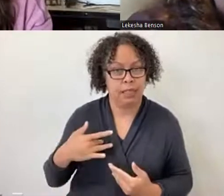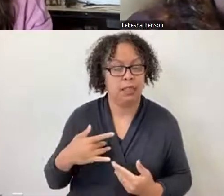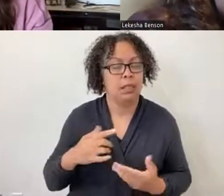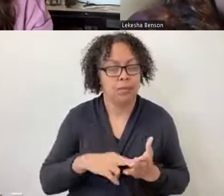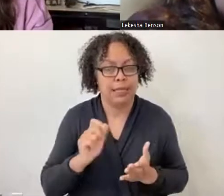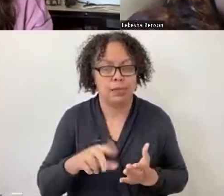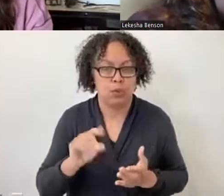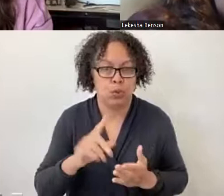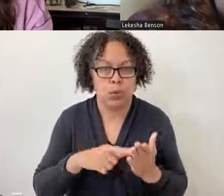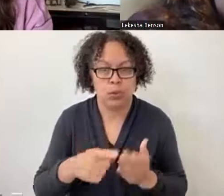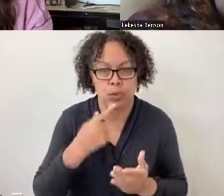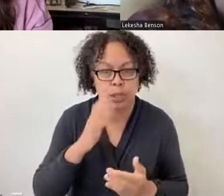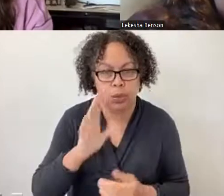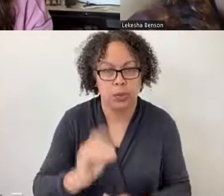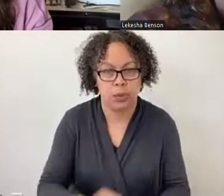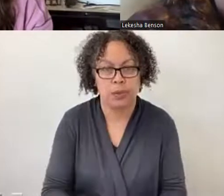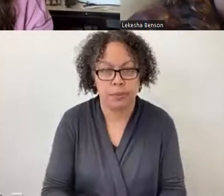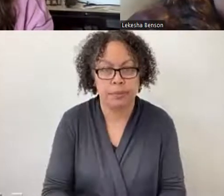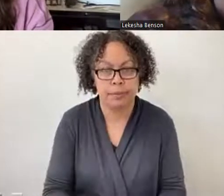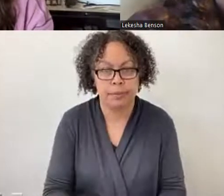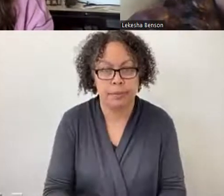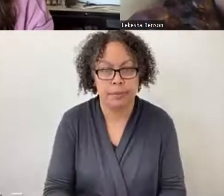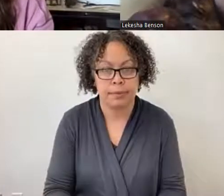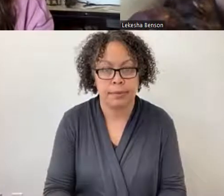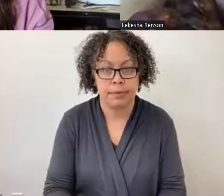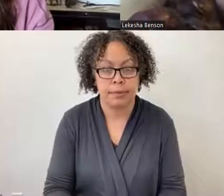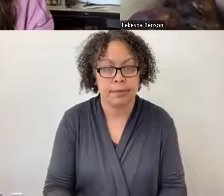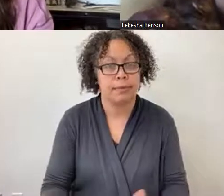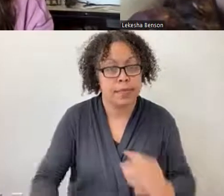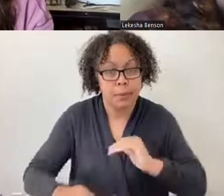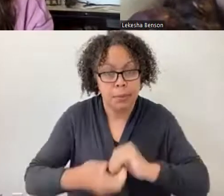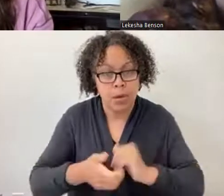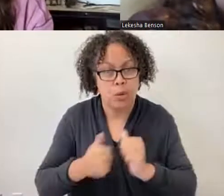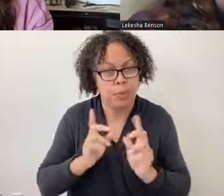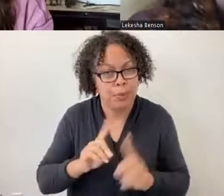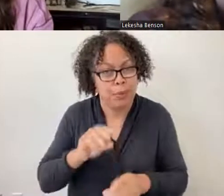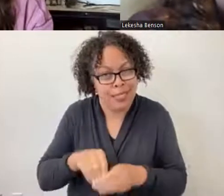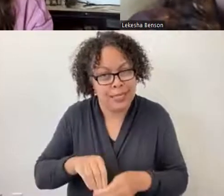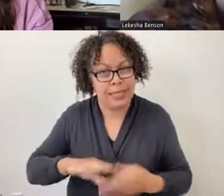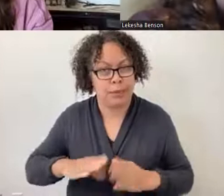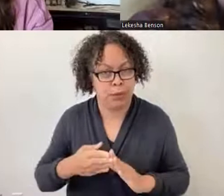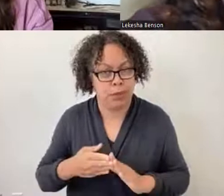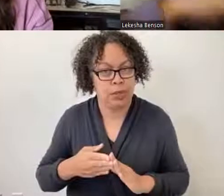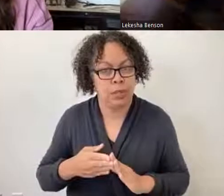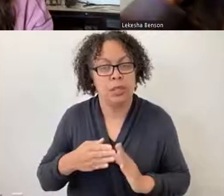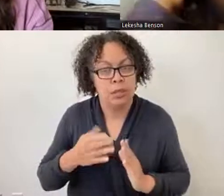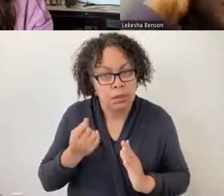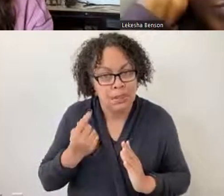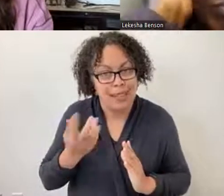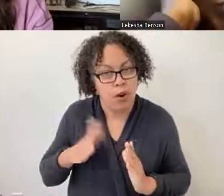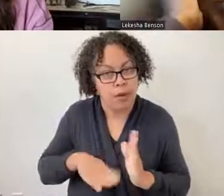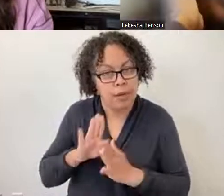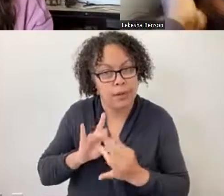you say you are going to do. Partner with people in the community that you've built relationships